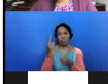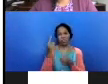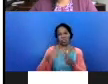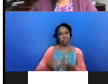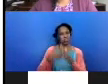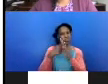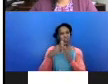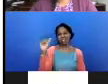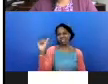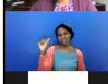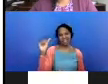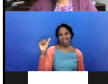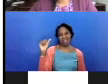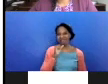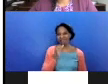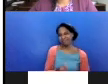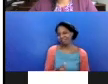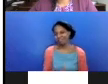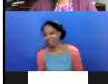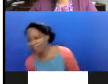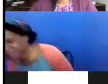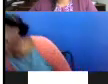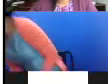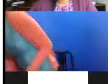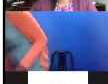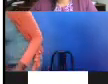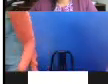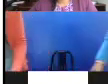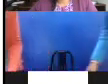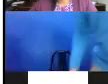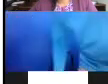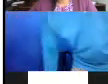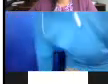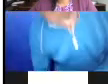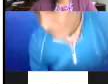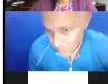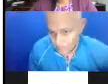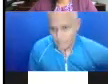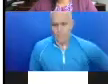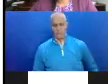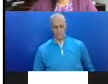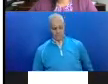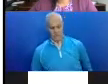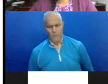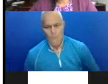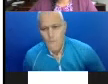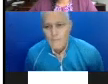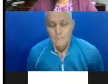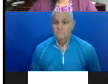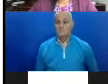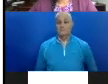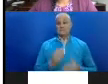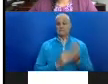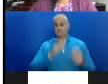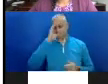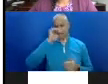Like they can, and she's not terrorized. You know, again, that was a stereotype we had of her, terrorized and she wants to leave. It's